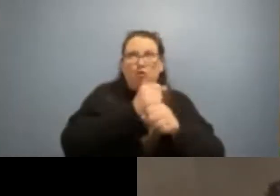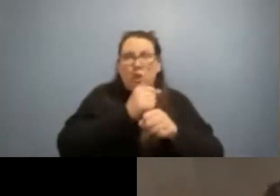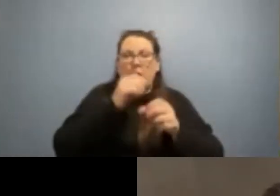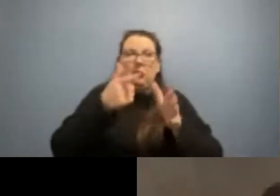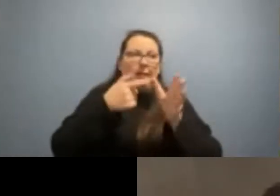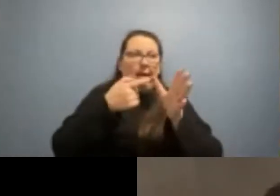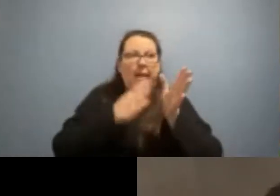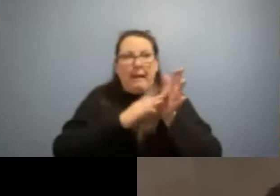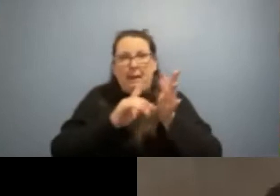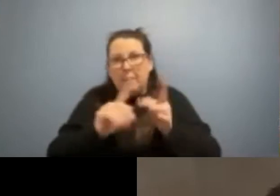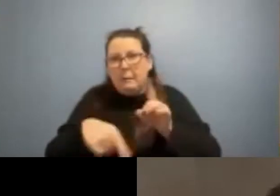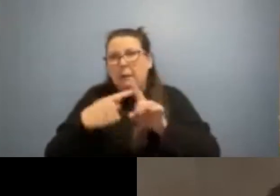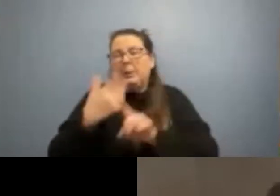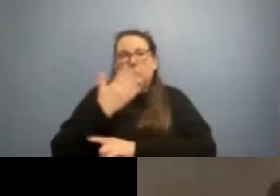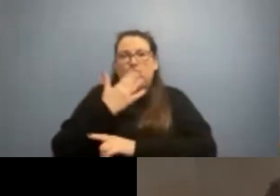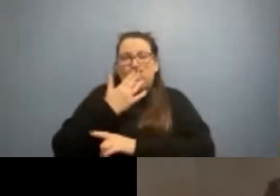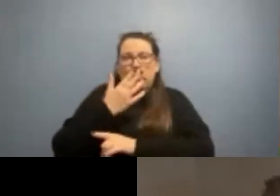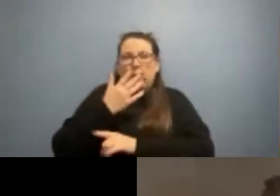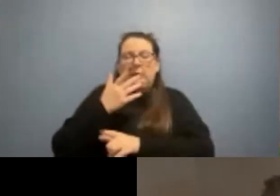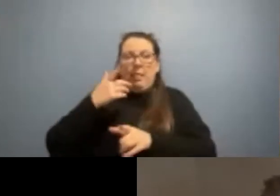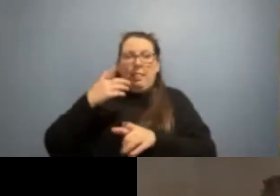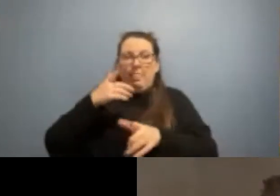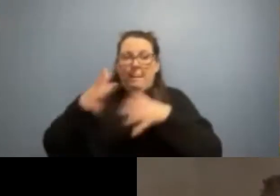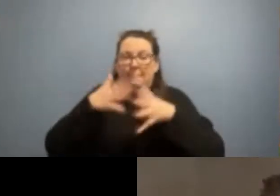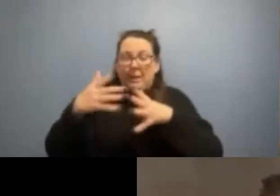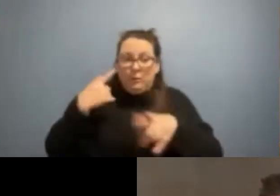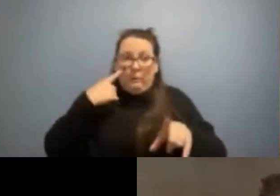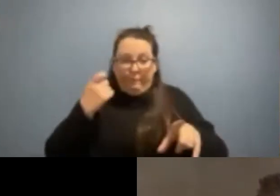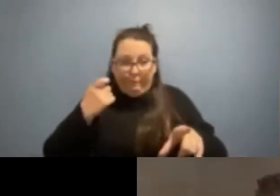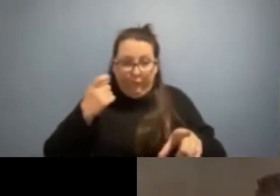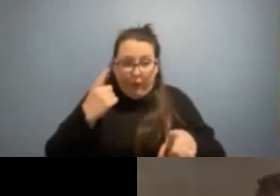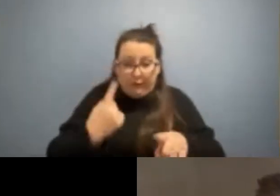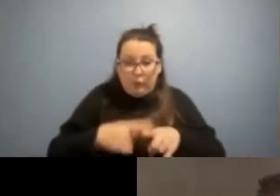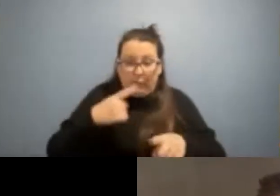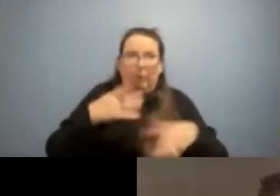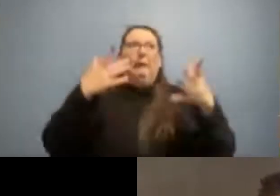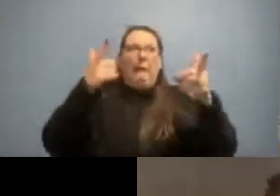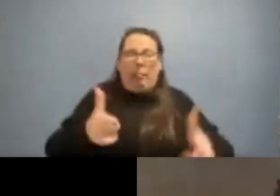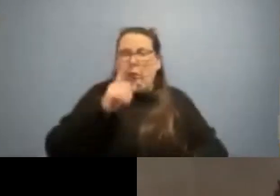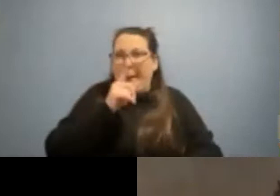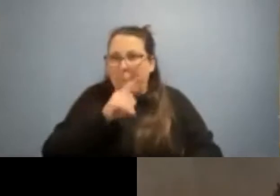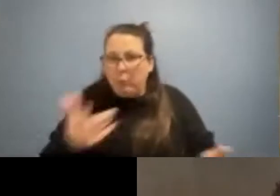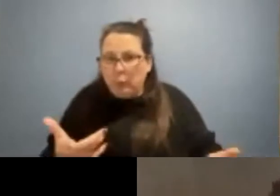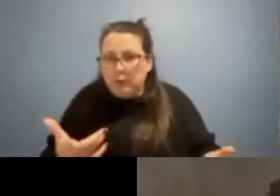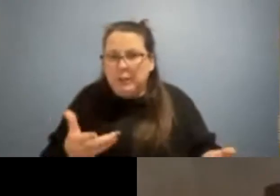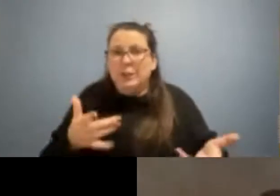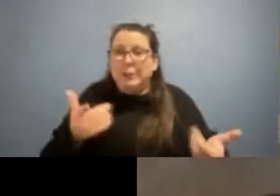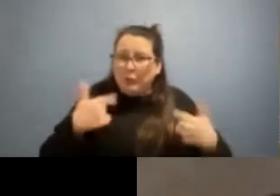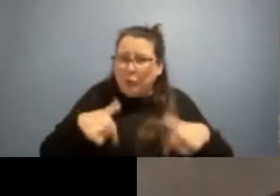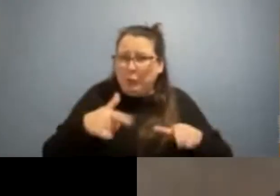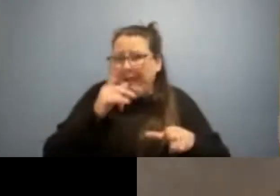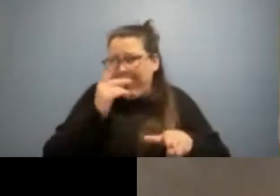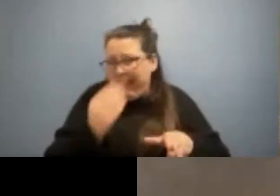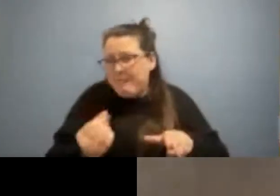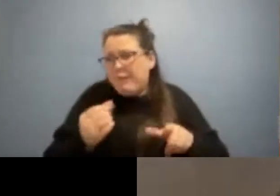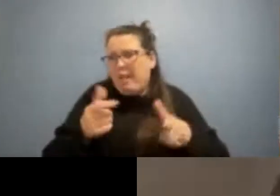some of the schools. And what that means is that we have more than 19,000 primary close contacts now on our books in terms of people who